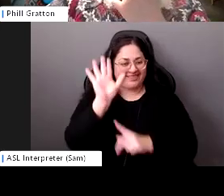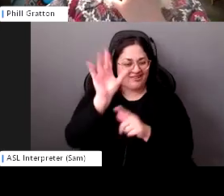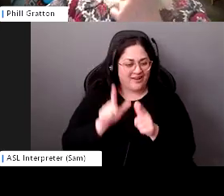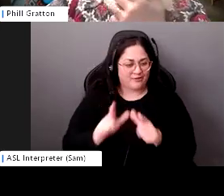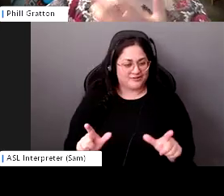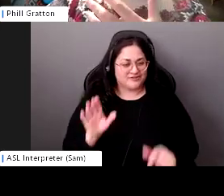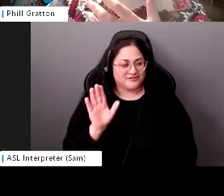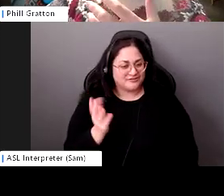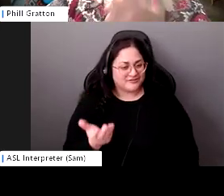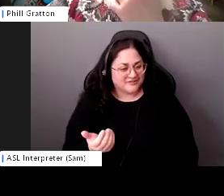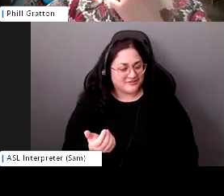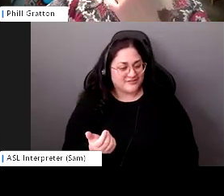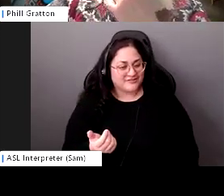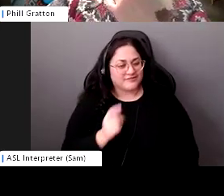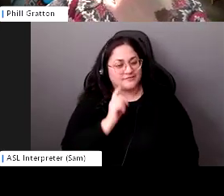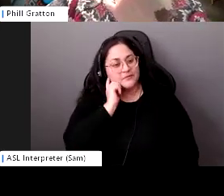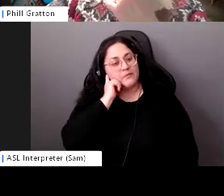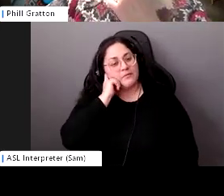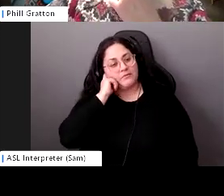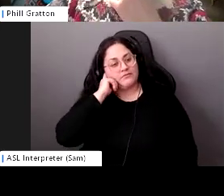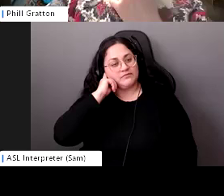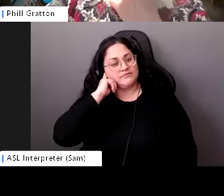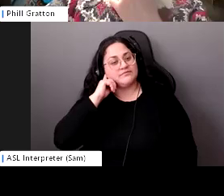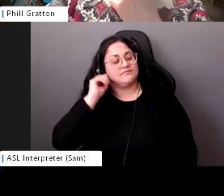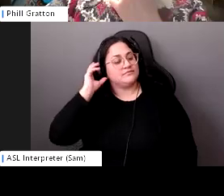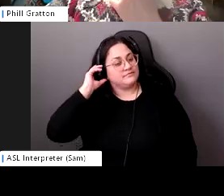on there is actual Inuktitut writing.